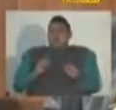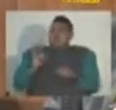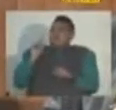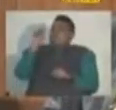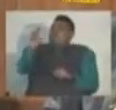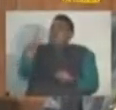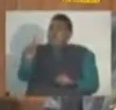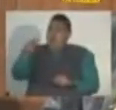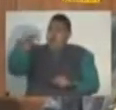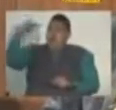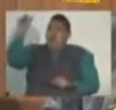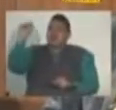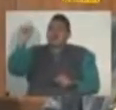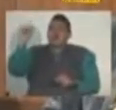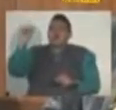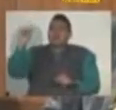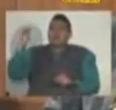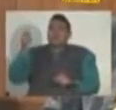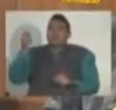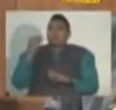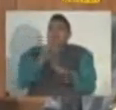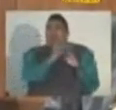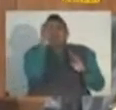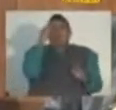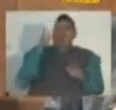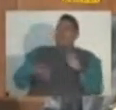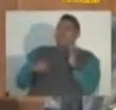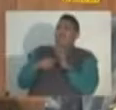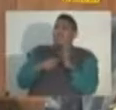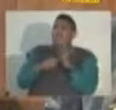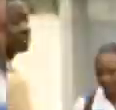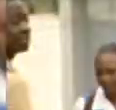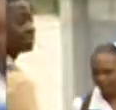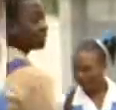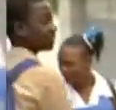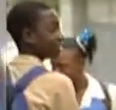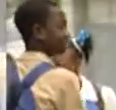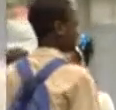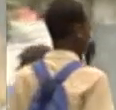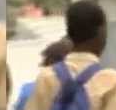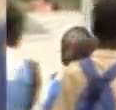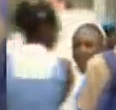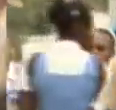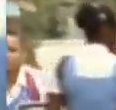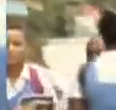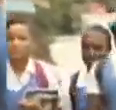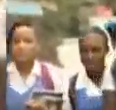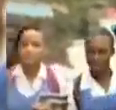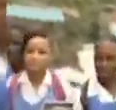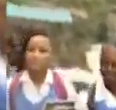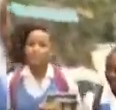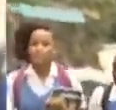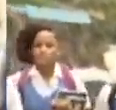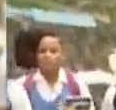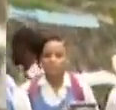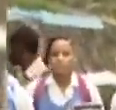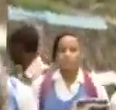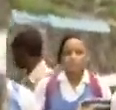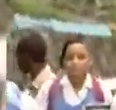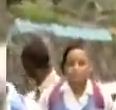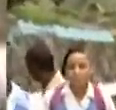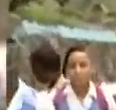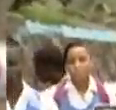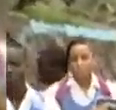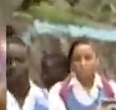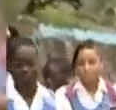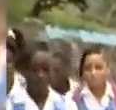school becomes compromised by their inability to afford fees. He rubbished arguments that the removal of auxiliary